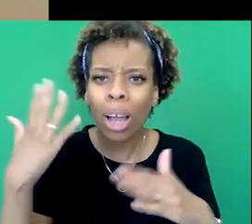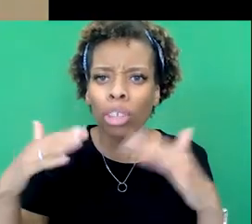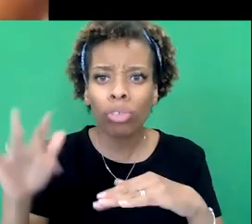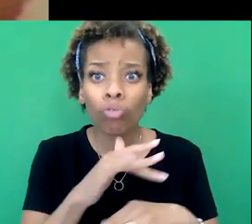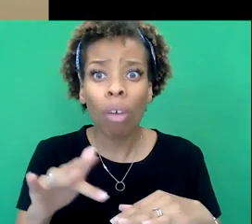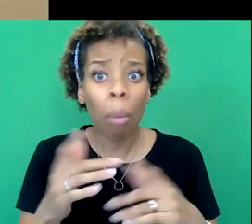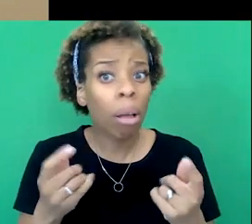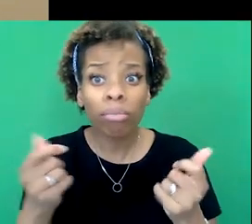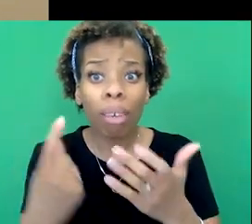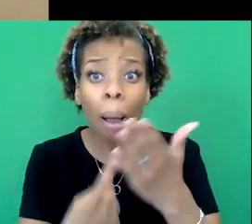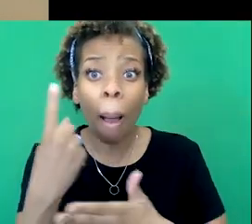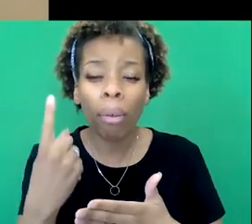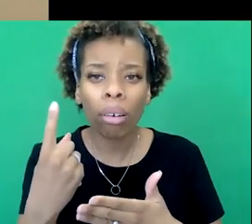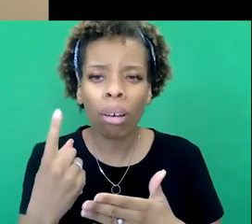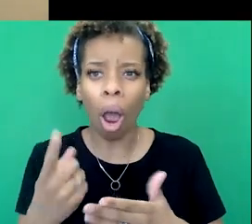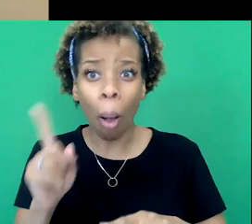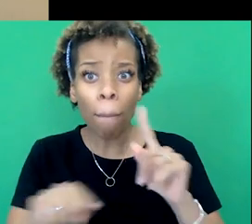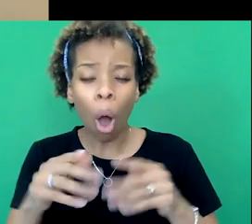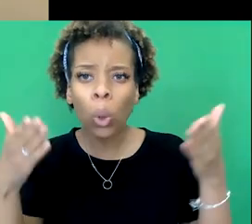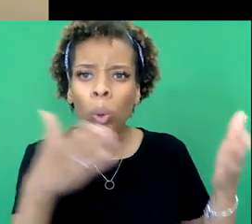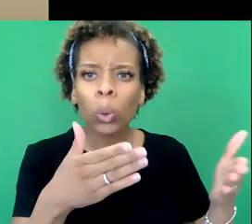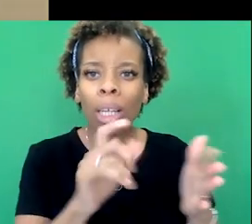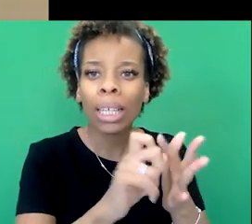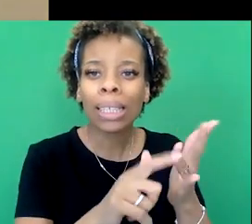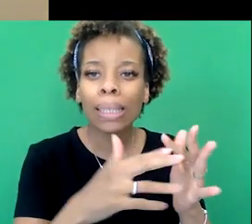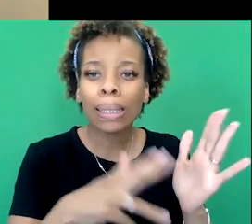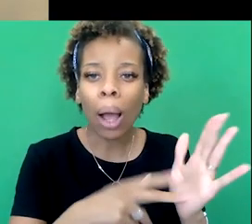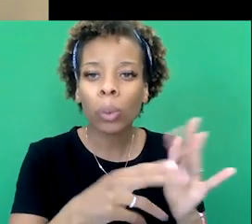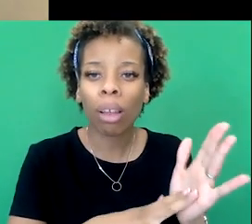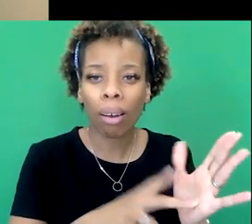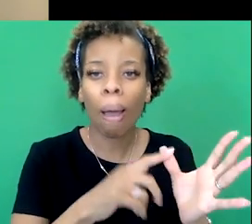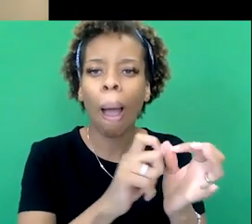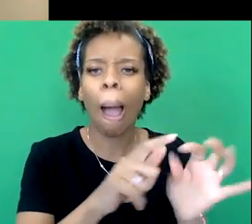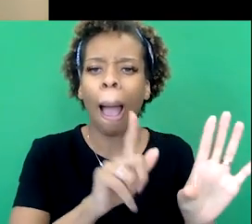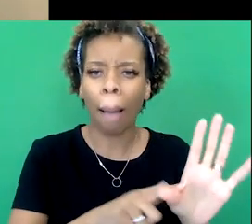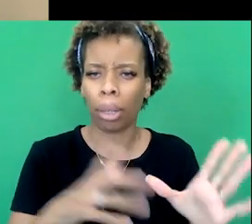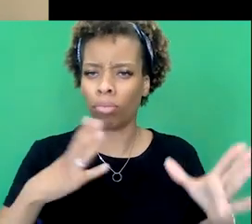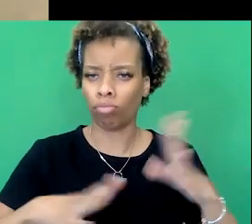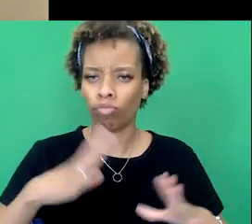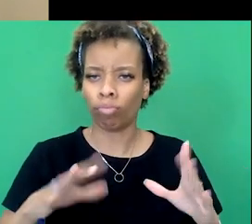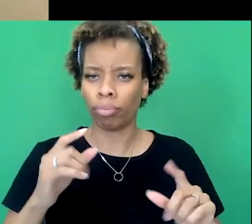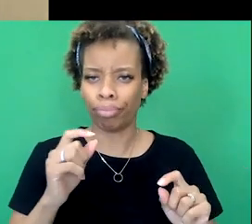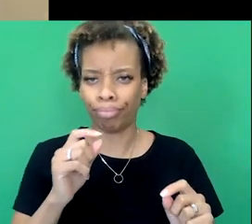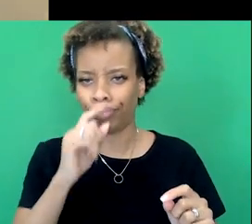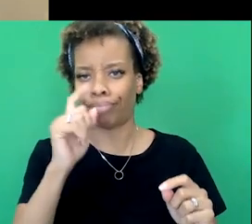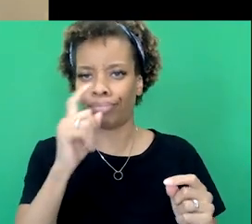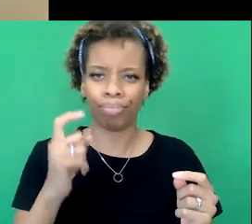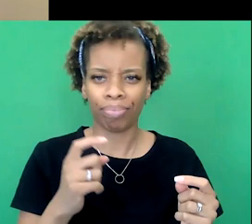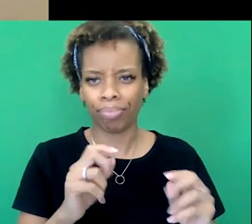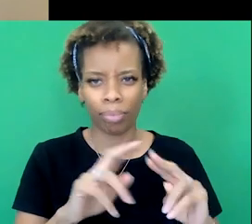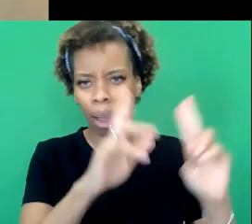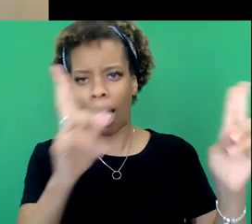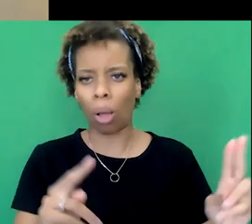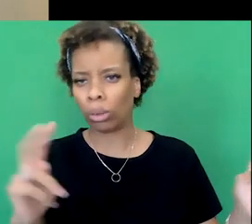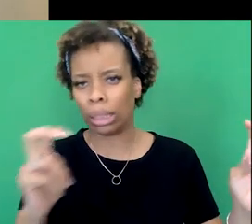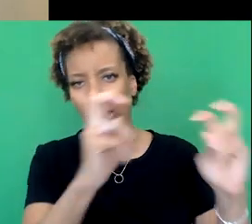people wouldn't even count that because it was in the Downton world. It was in a world where you still dressed in this way and you still did things.